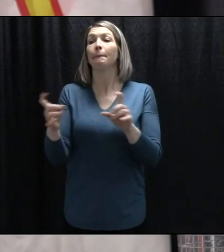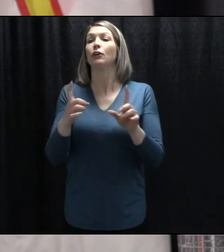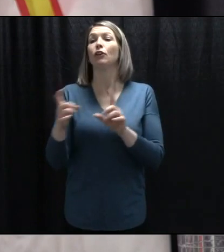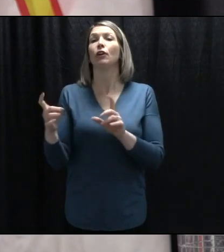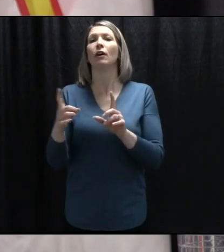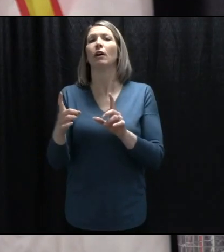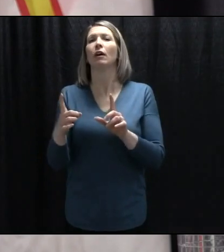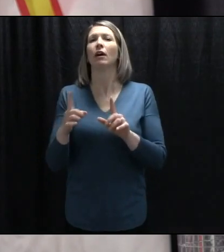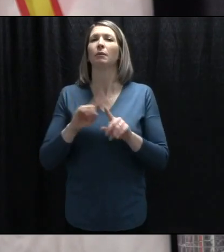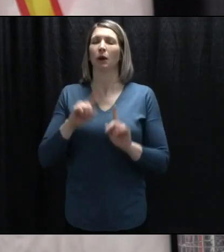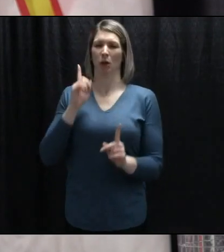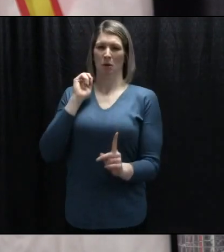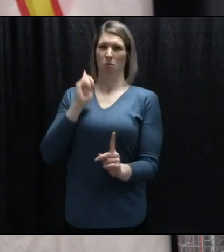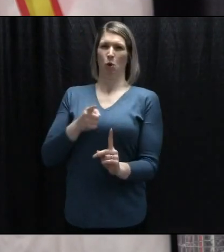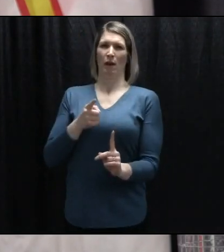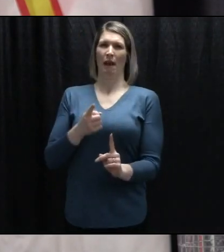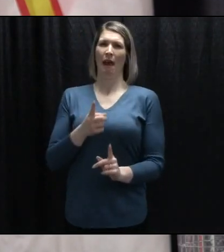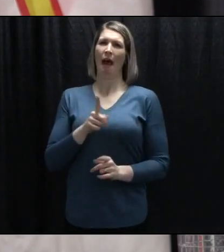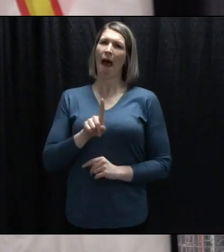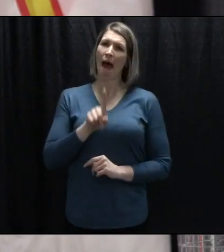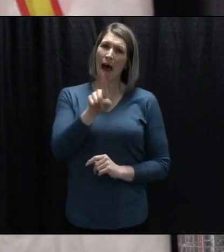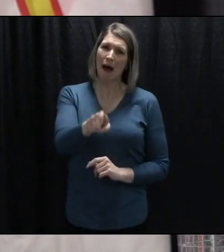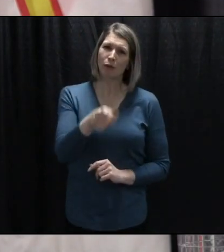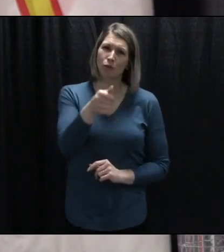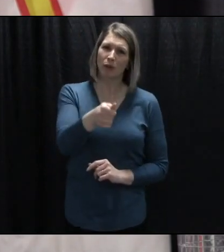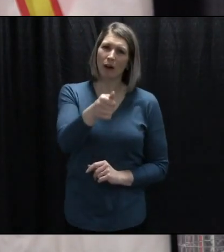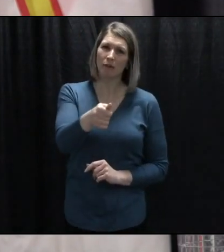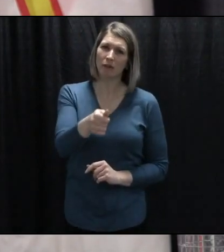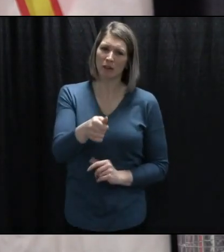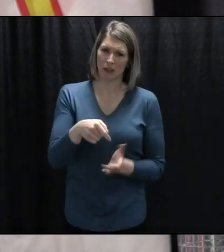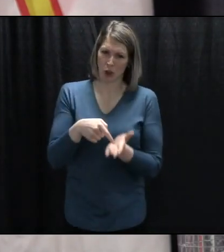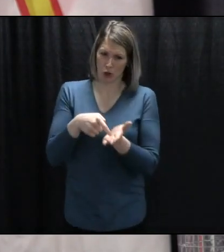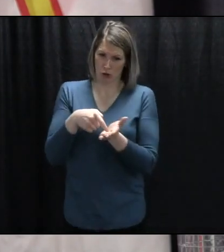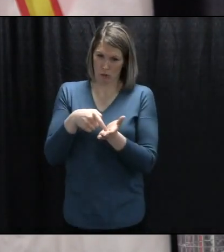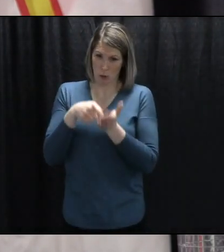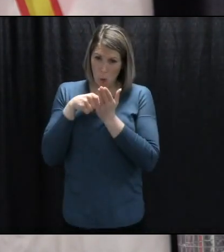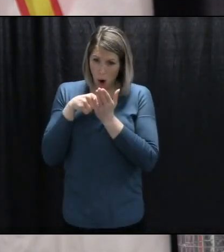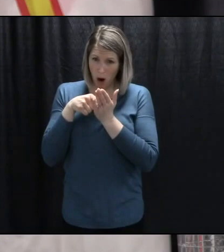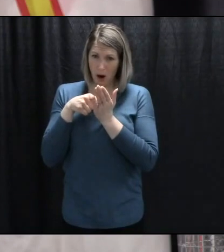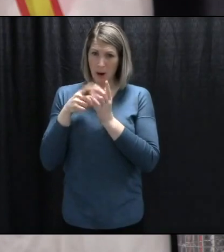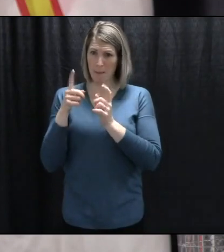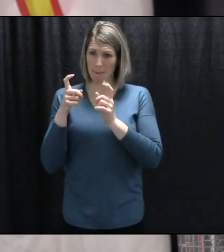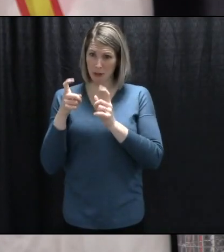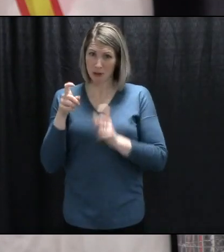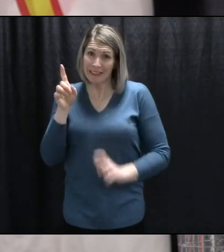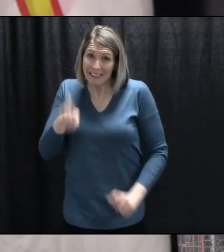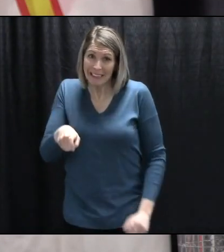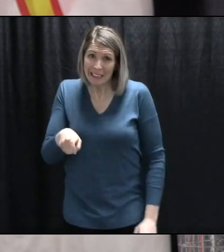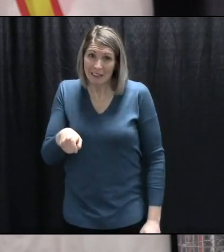it truly essential? The service that you're about to engage in, is it essential to you?